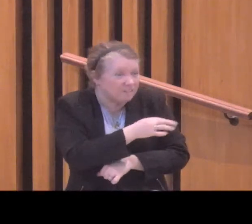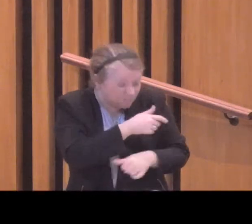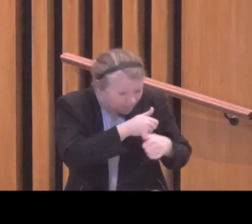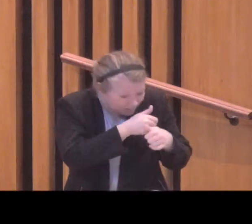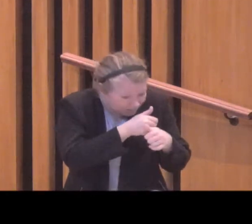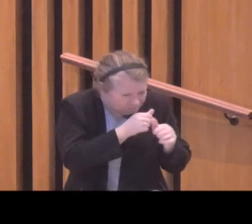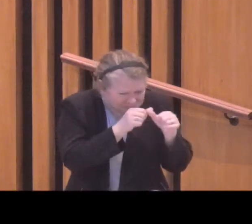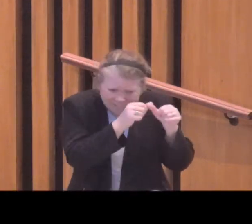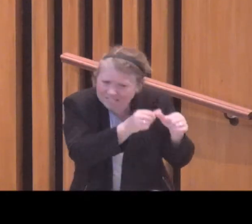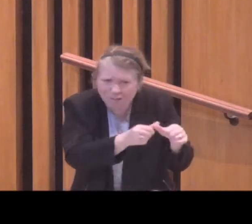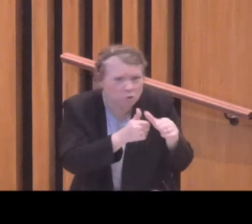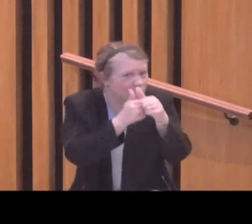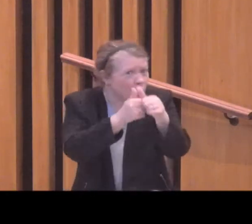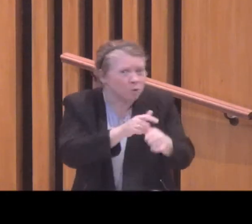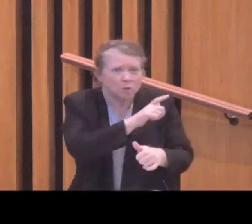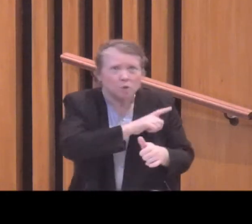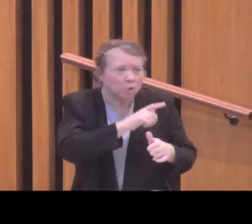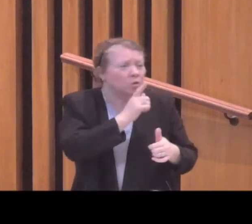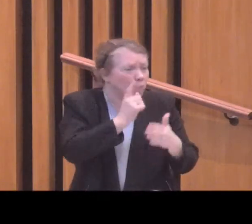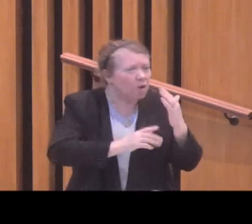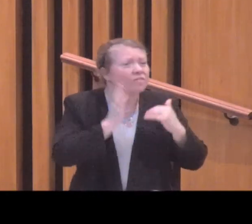Lord. And we are given